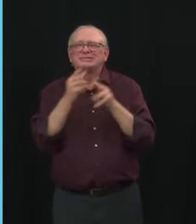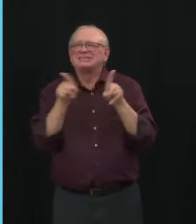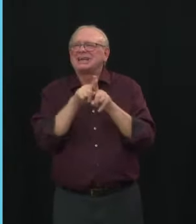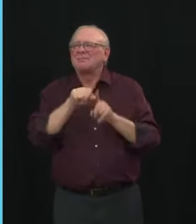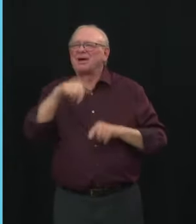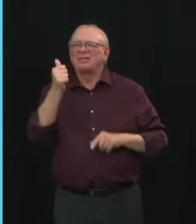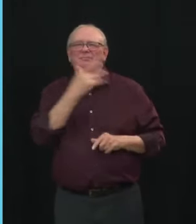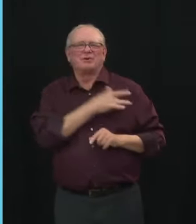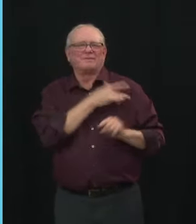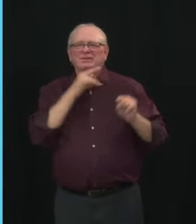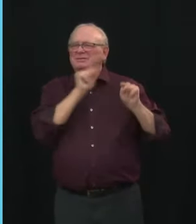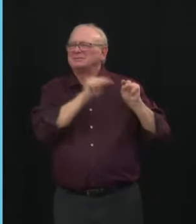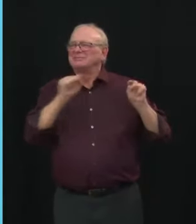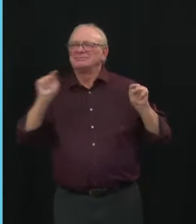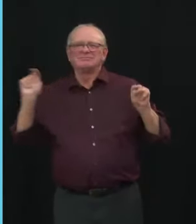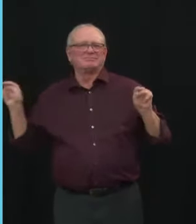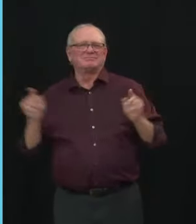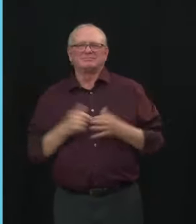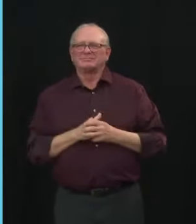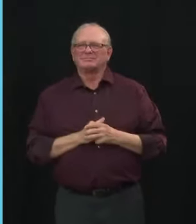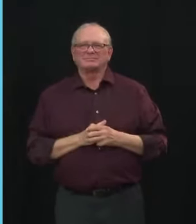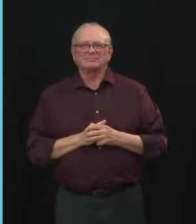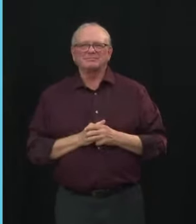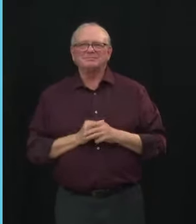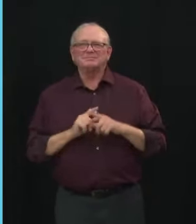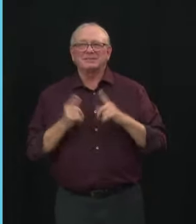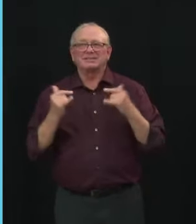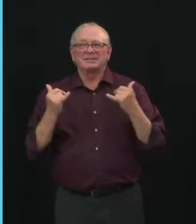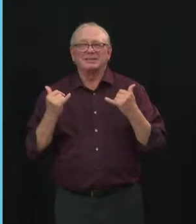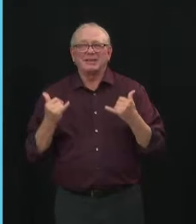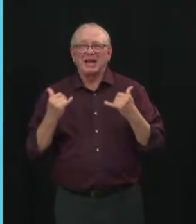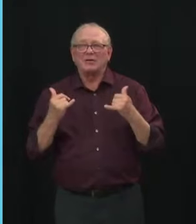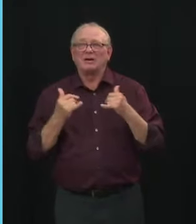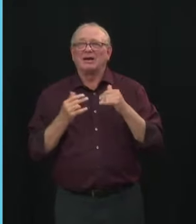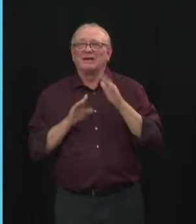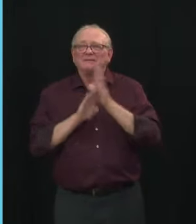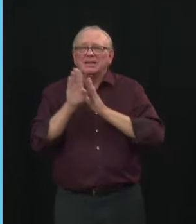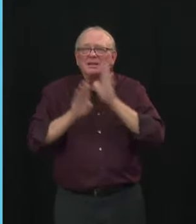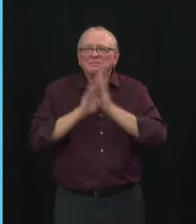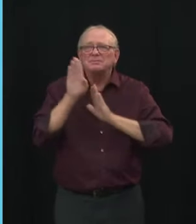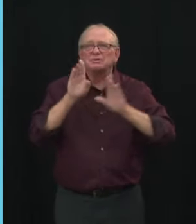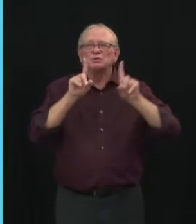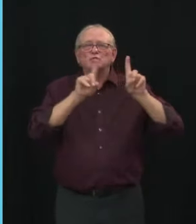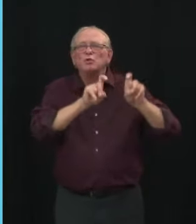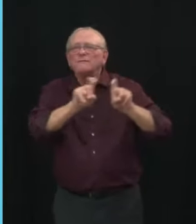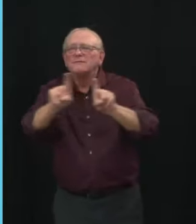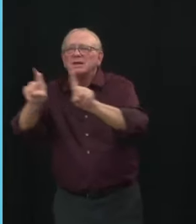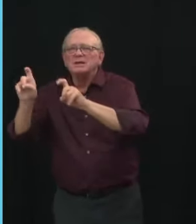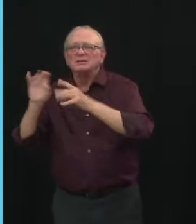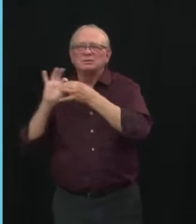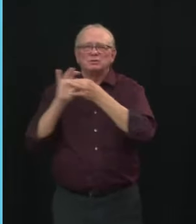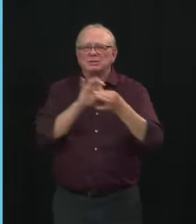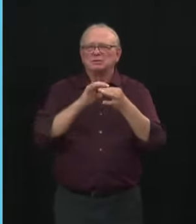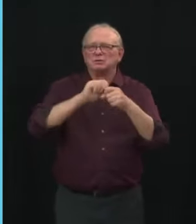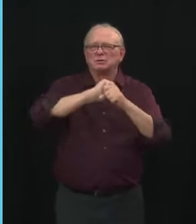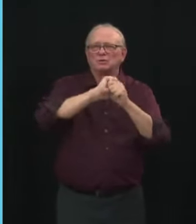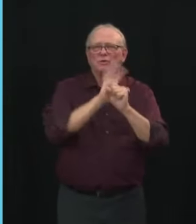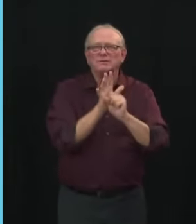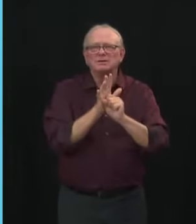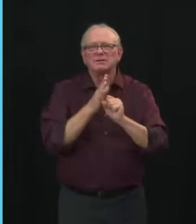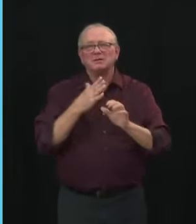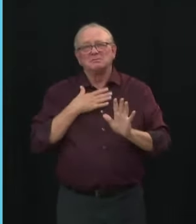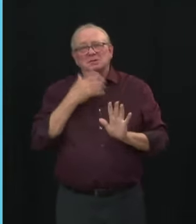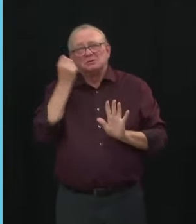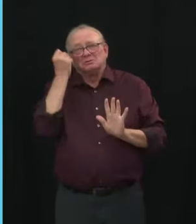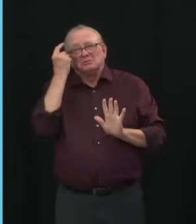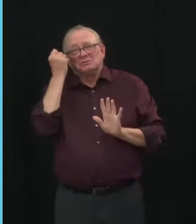COVID, there is a survey underway that my understanding is that Alberta Health Services has been working on this to